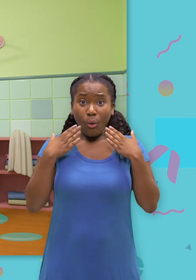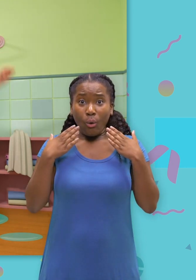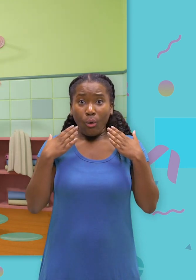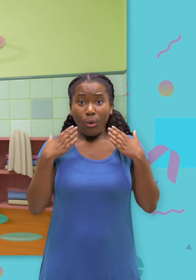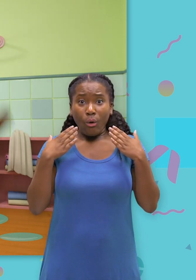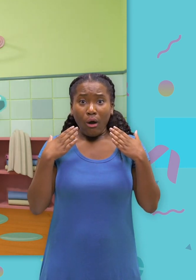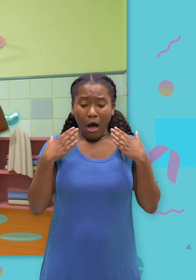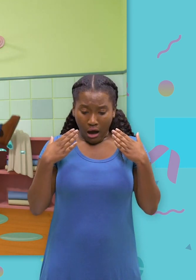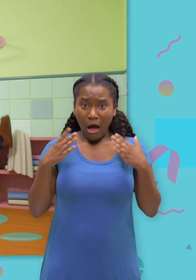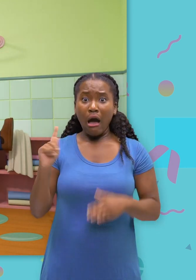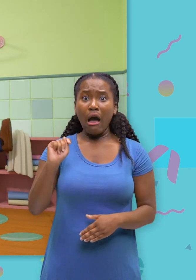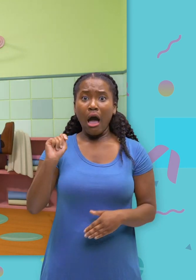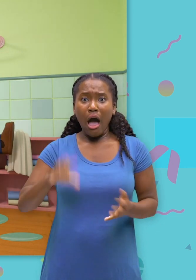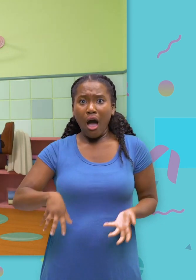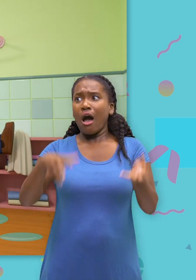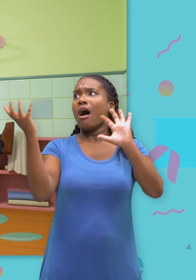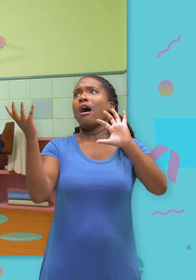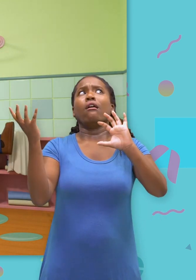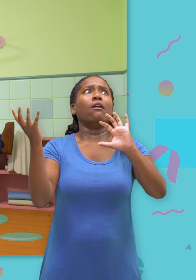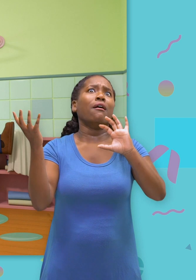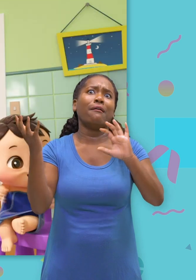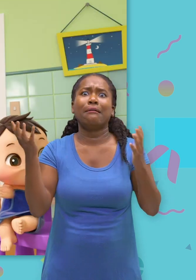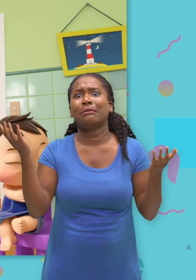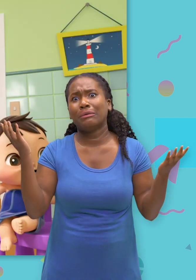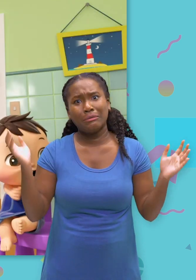Oops, this bath is such a mess.